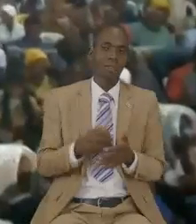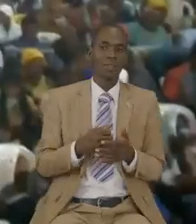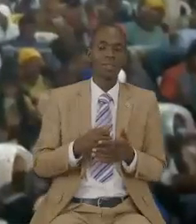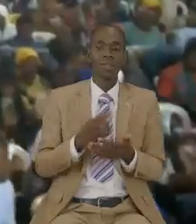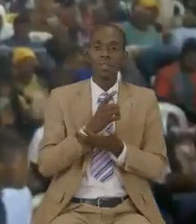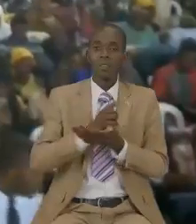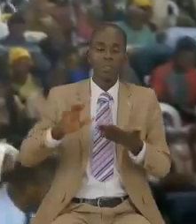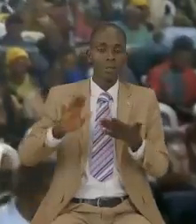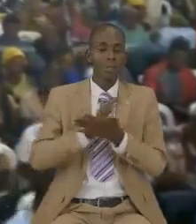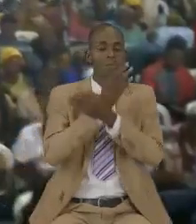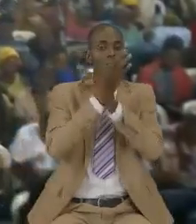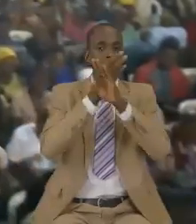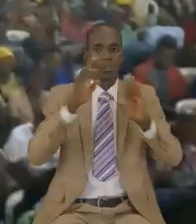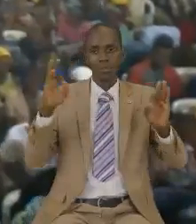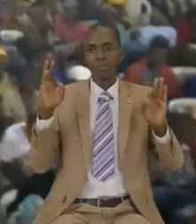Supernatural freedom.